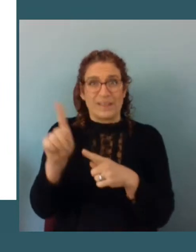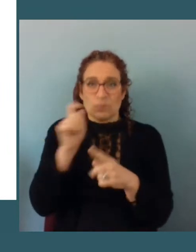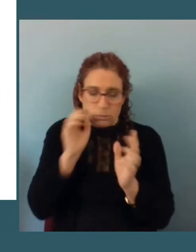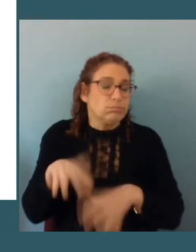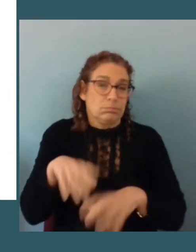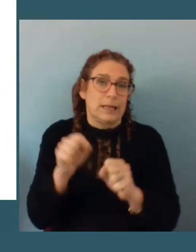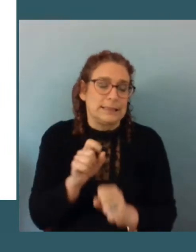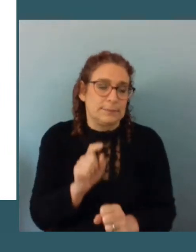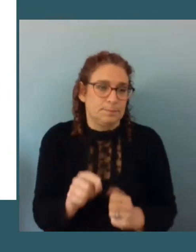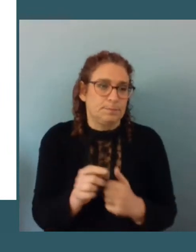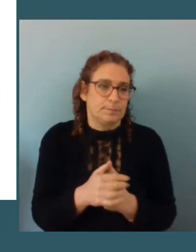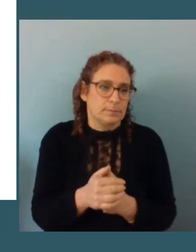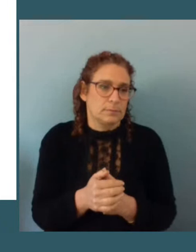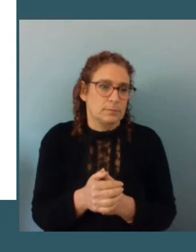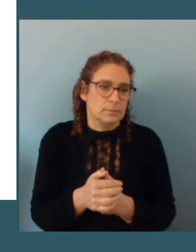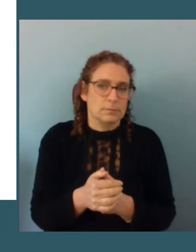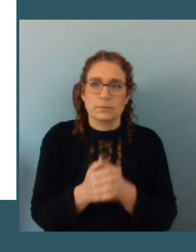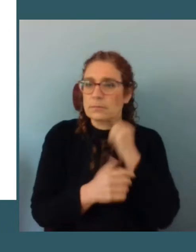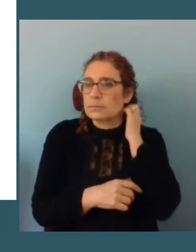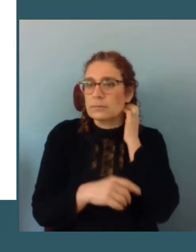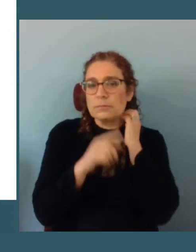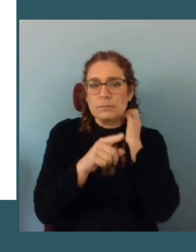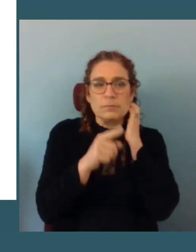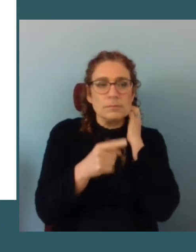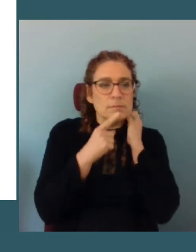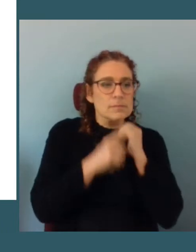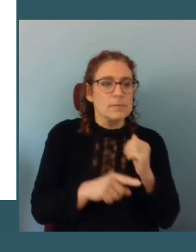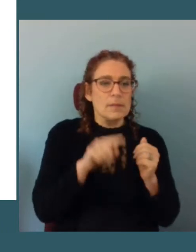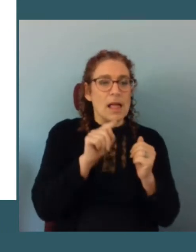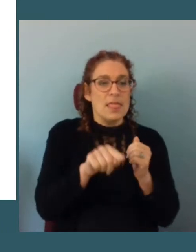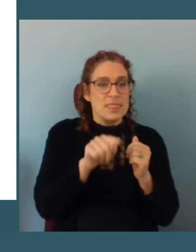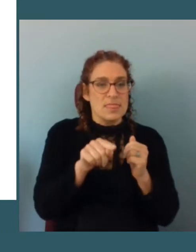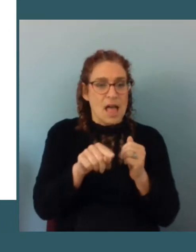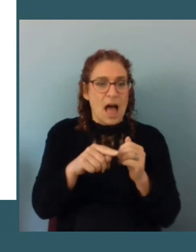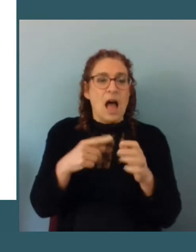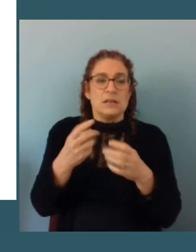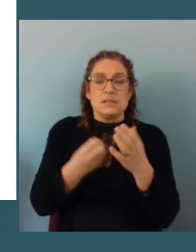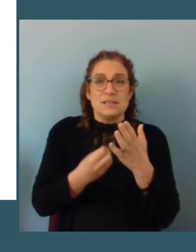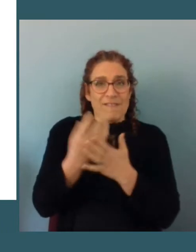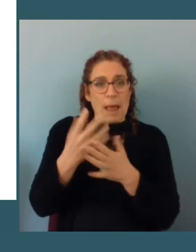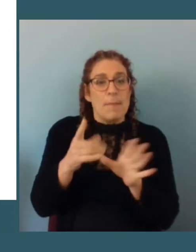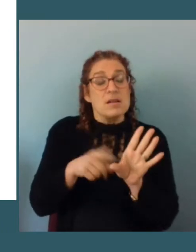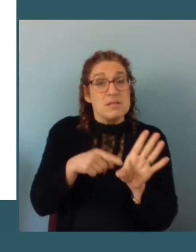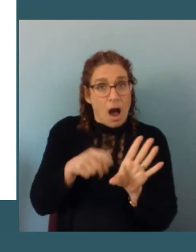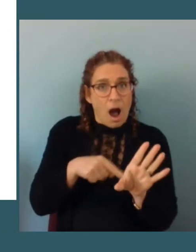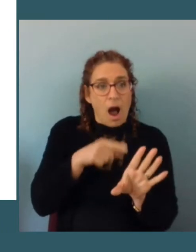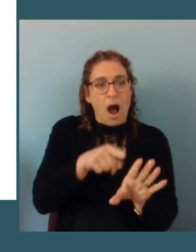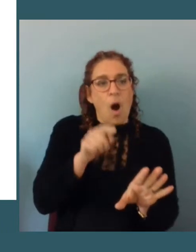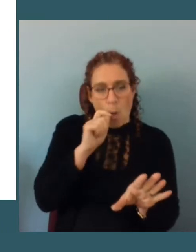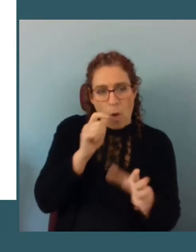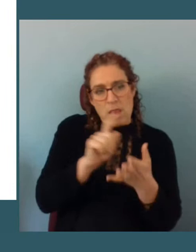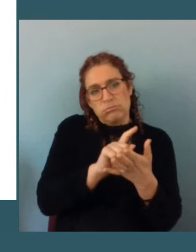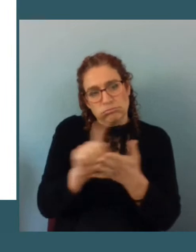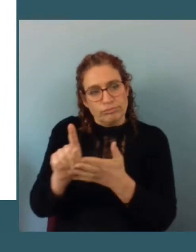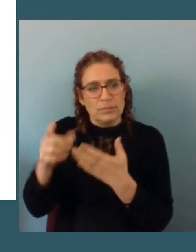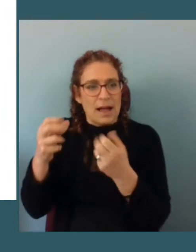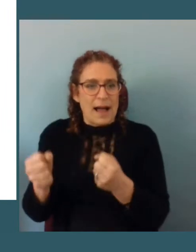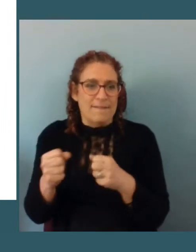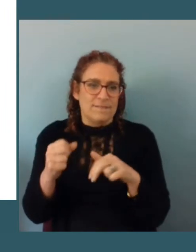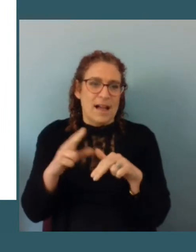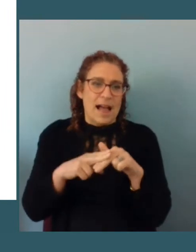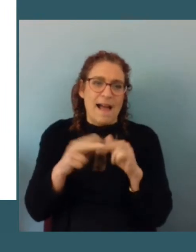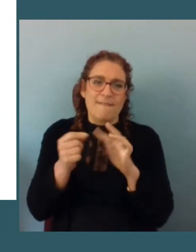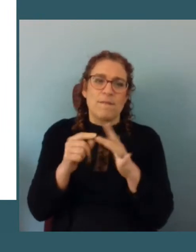milk or soya FPIES, they found that they develop at a young age are more likely to develop FPIES to solid